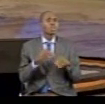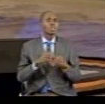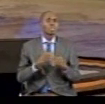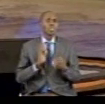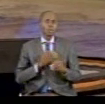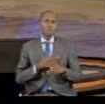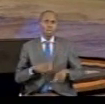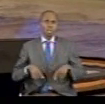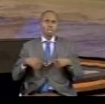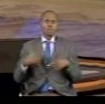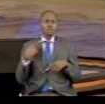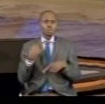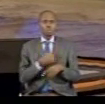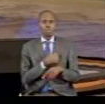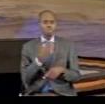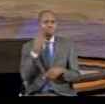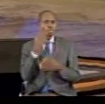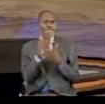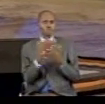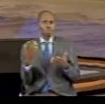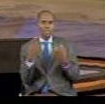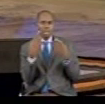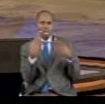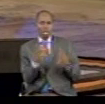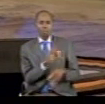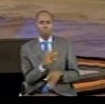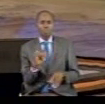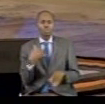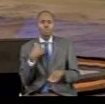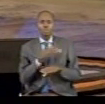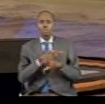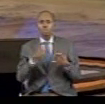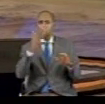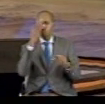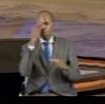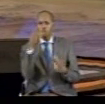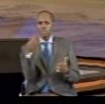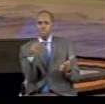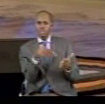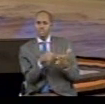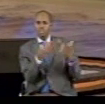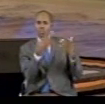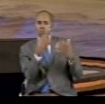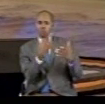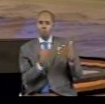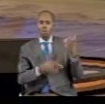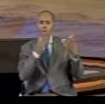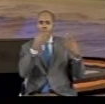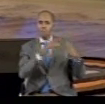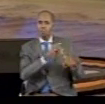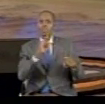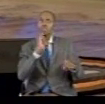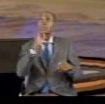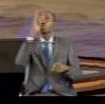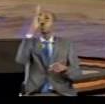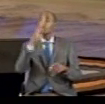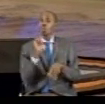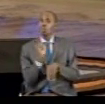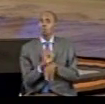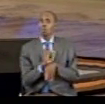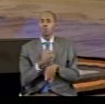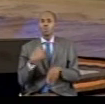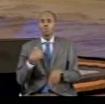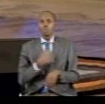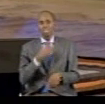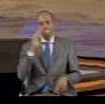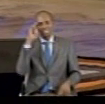something happening, and we do not know this, the Lord himself, and we suppose this must be